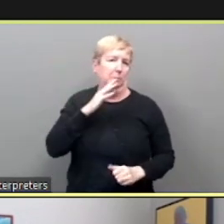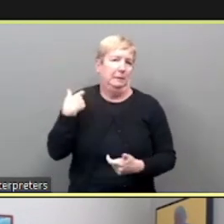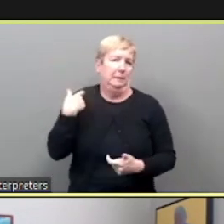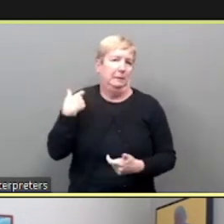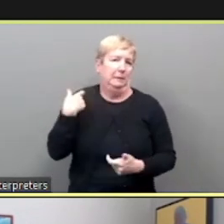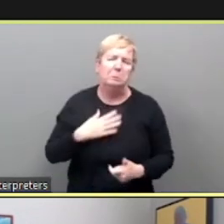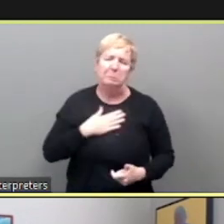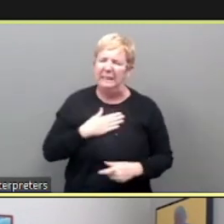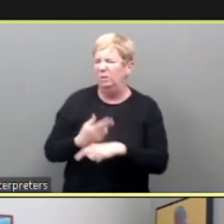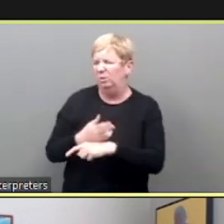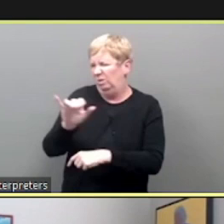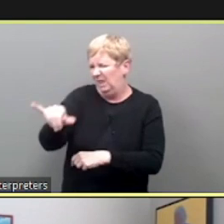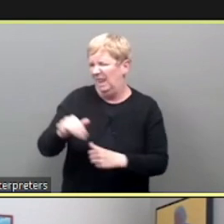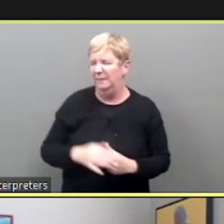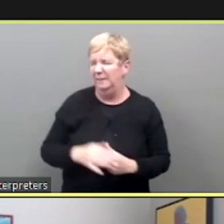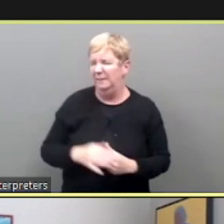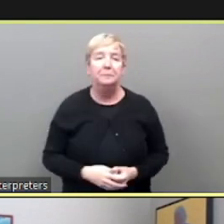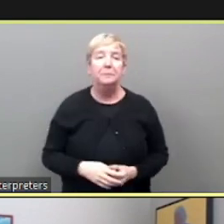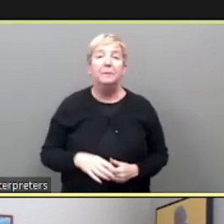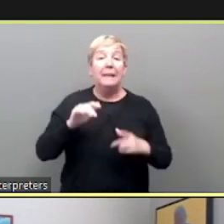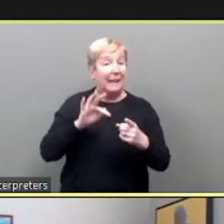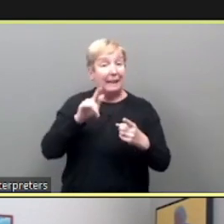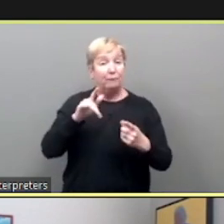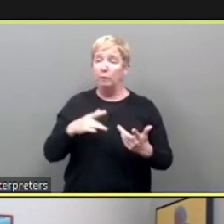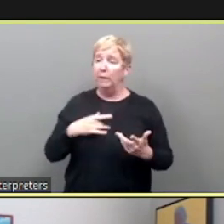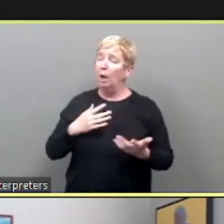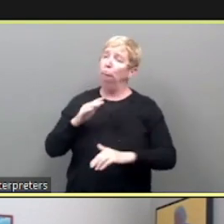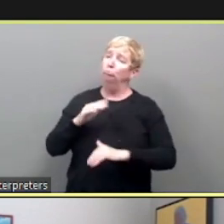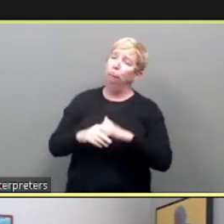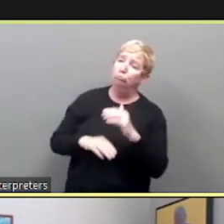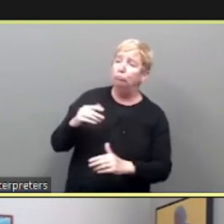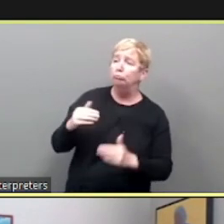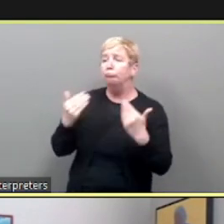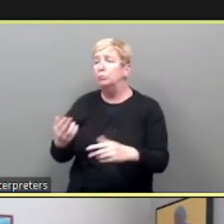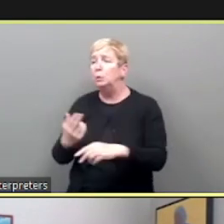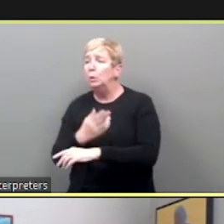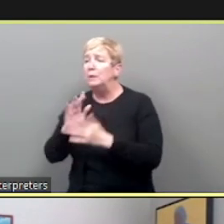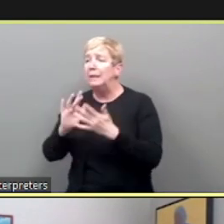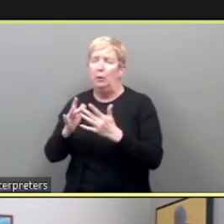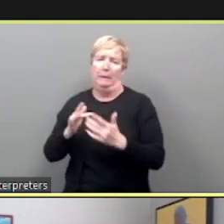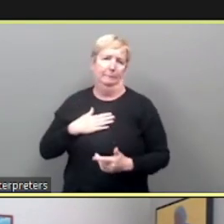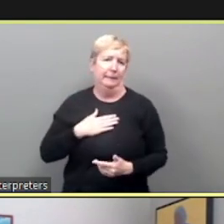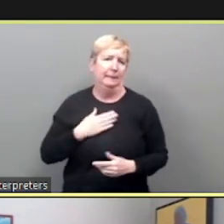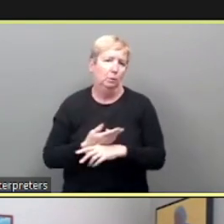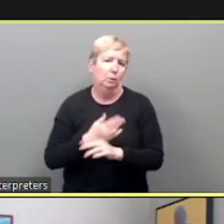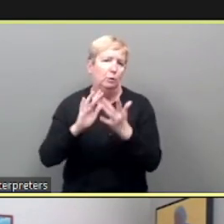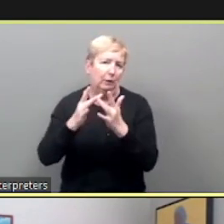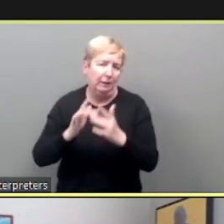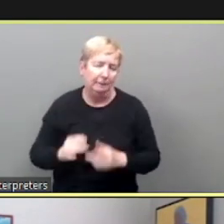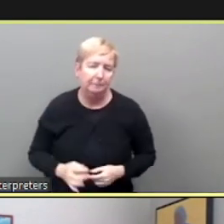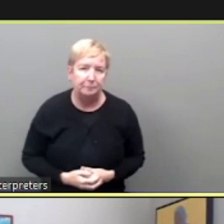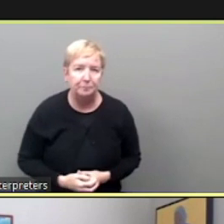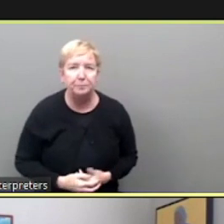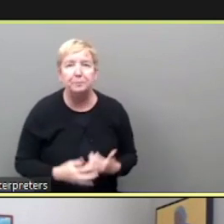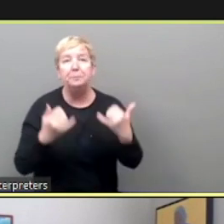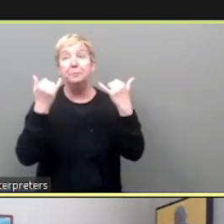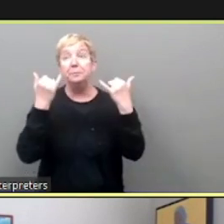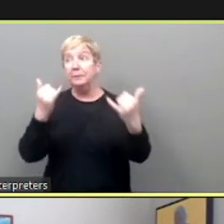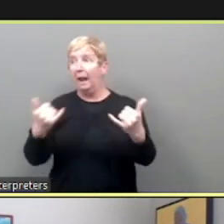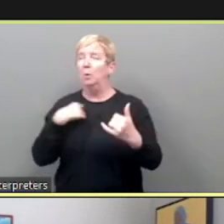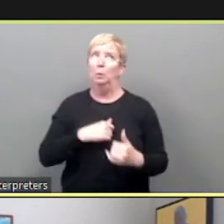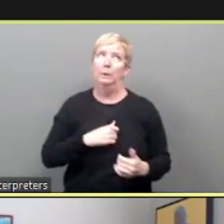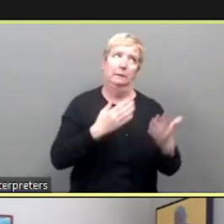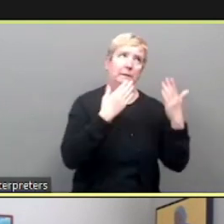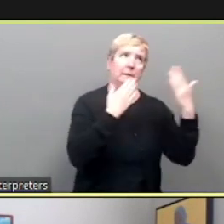difficulty. And if not, please register on the app. Next slide. We're also really grateful to all